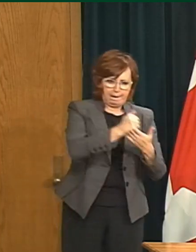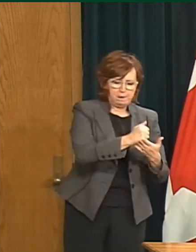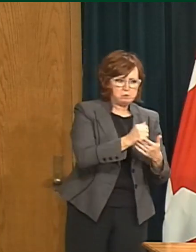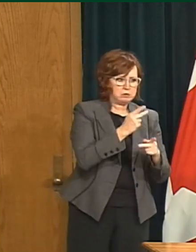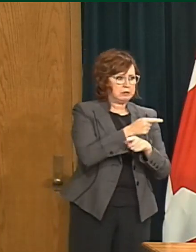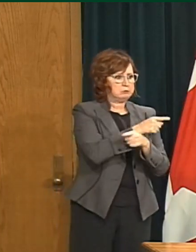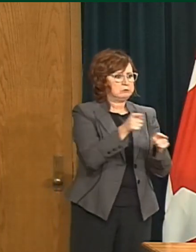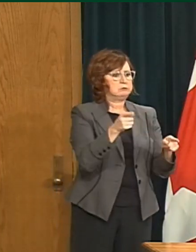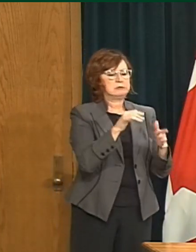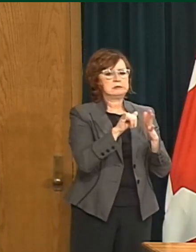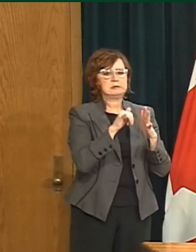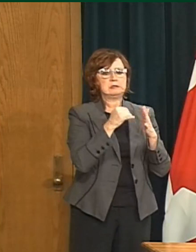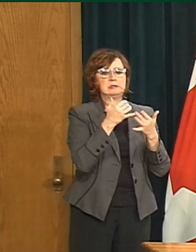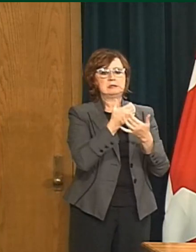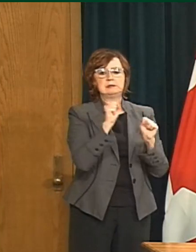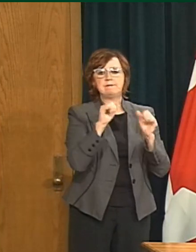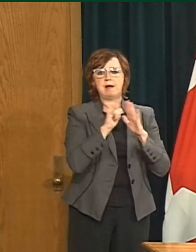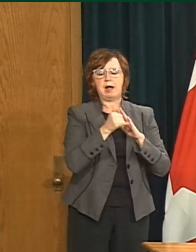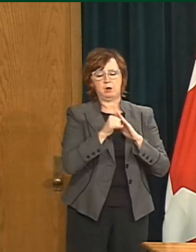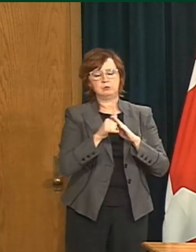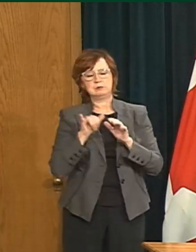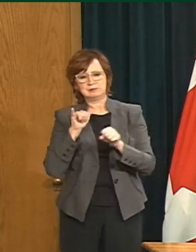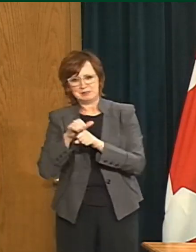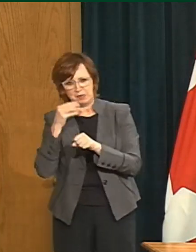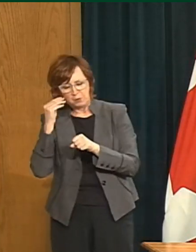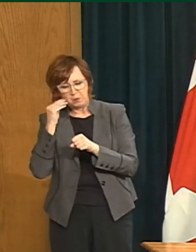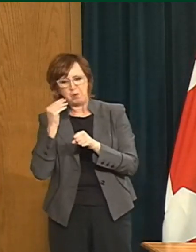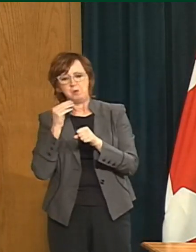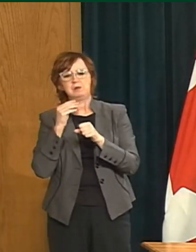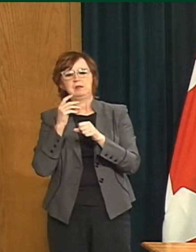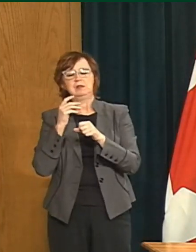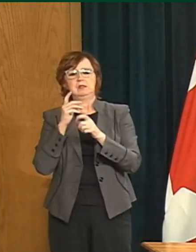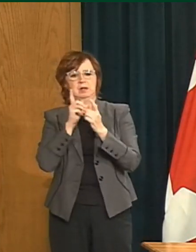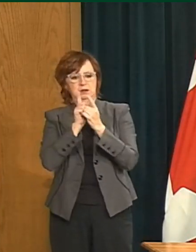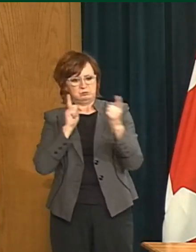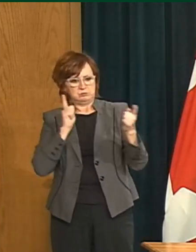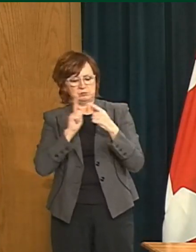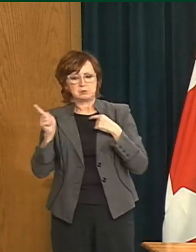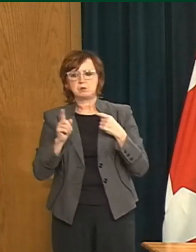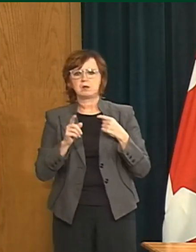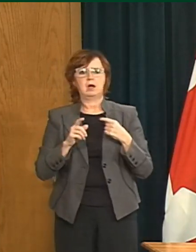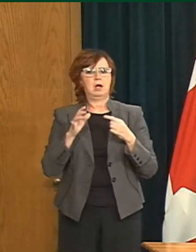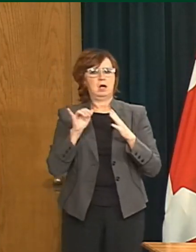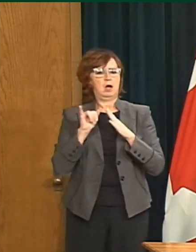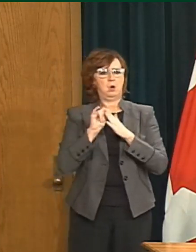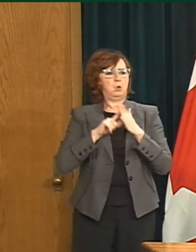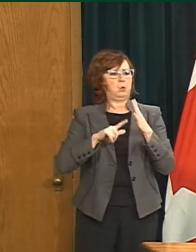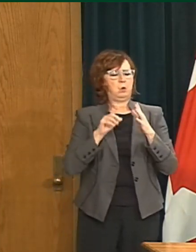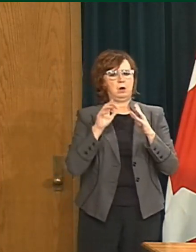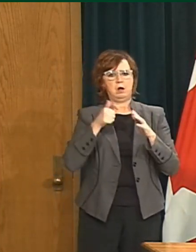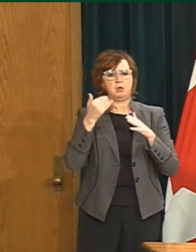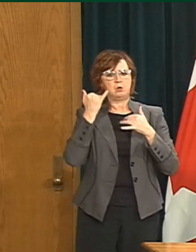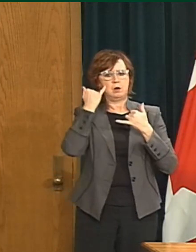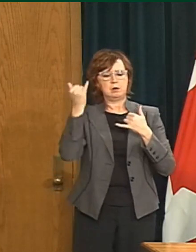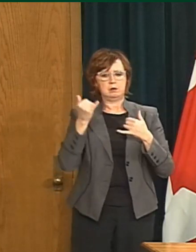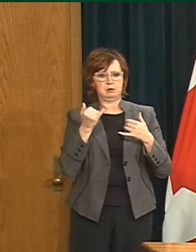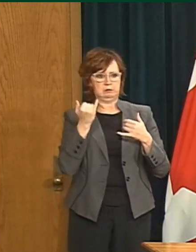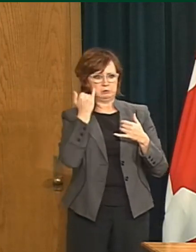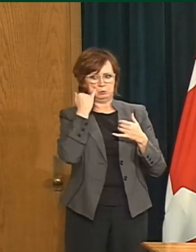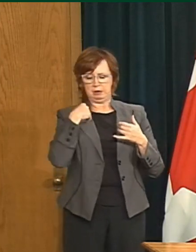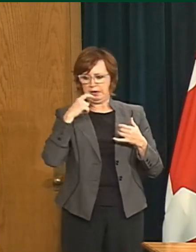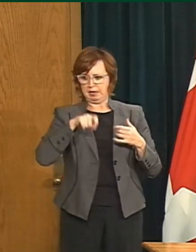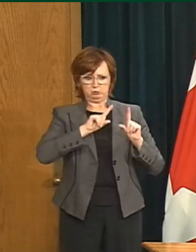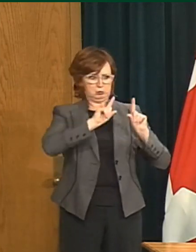whether it's accessing healthcare virtually when we can, calling ahead if we have to go, and also